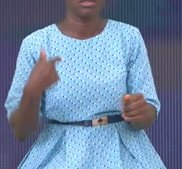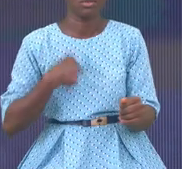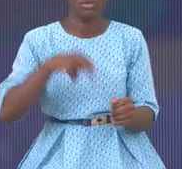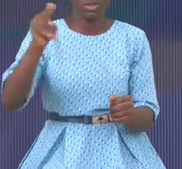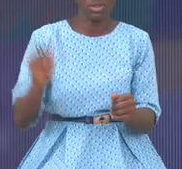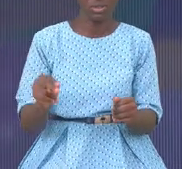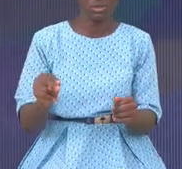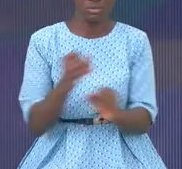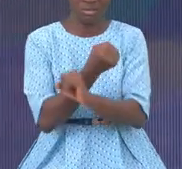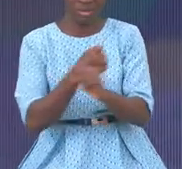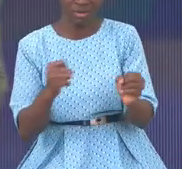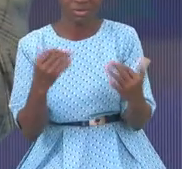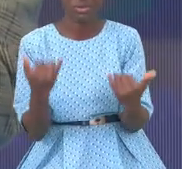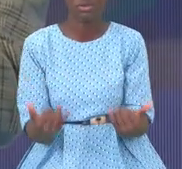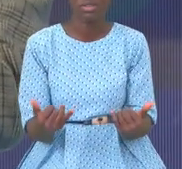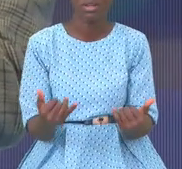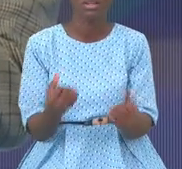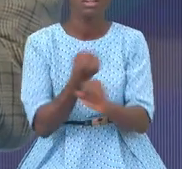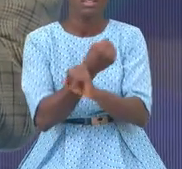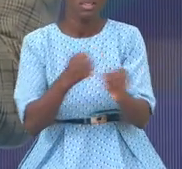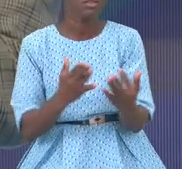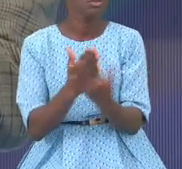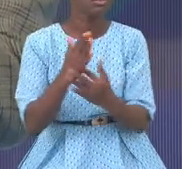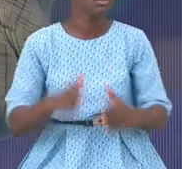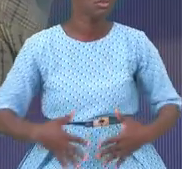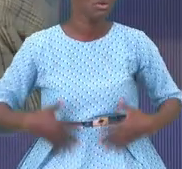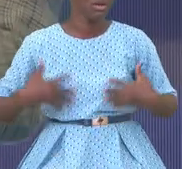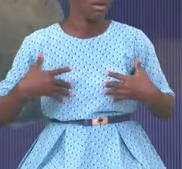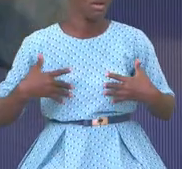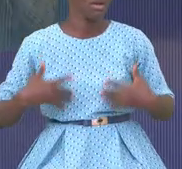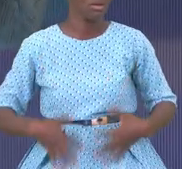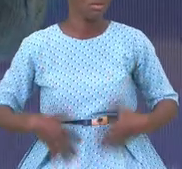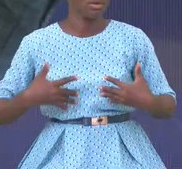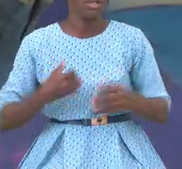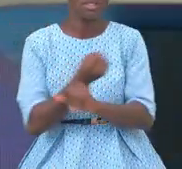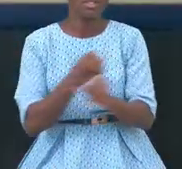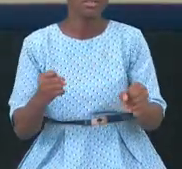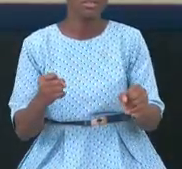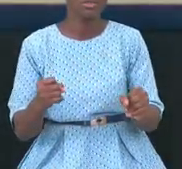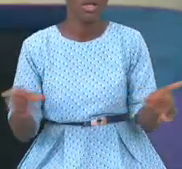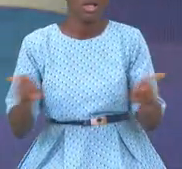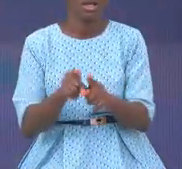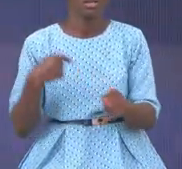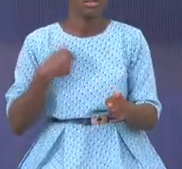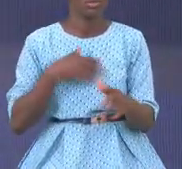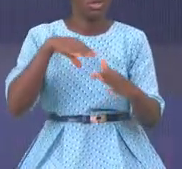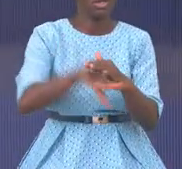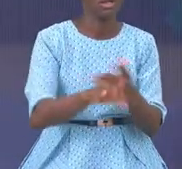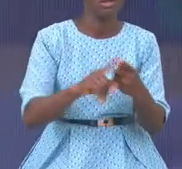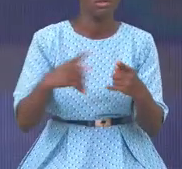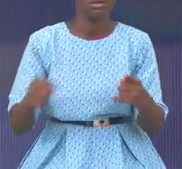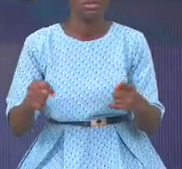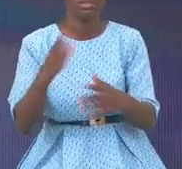through life, salvation as we enter into the heavenly kingdom. Neither